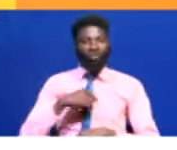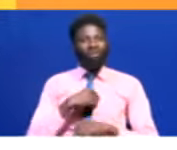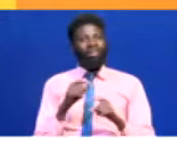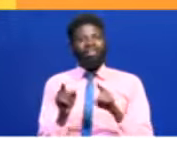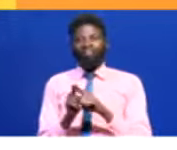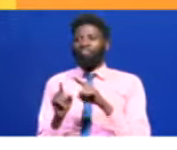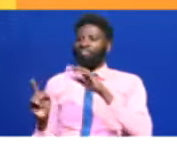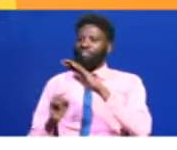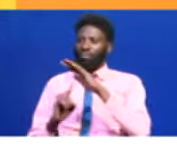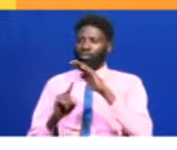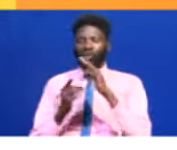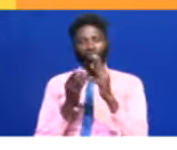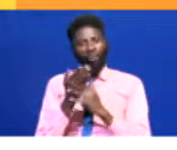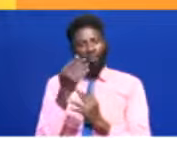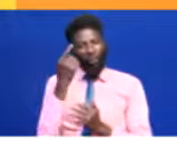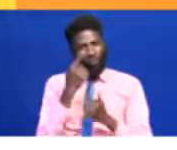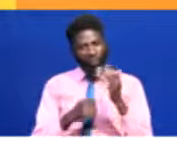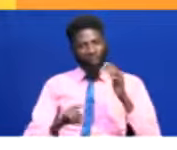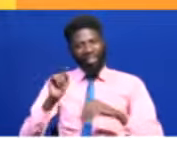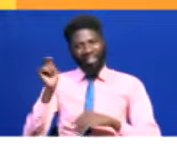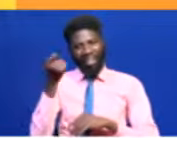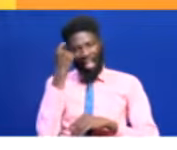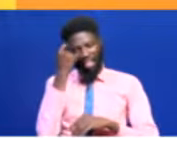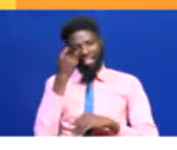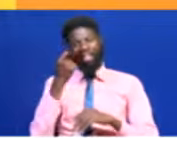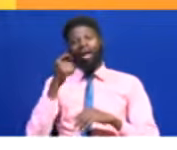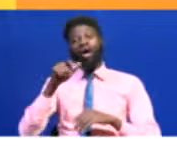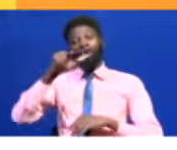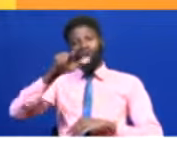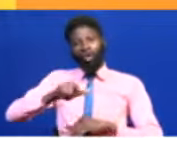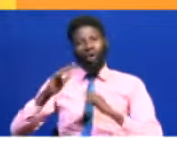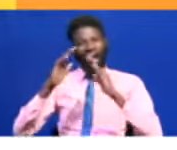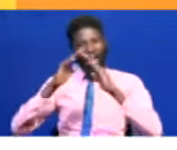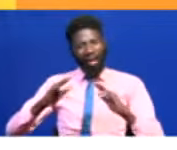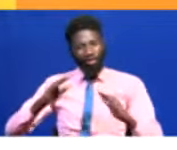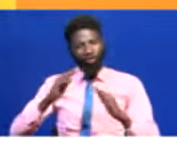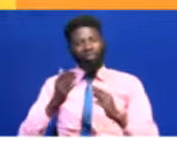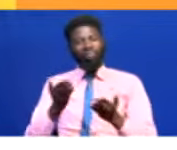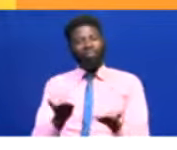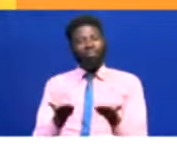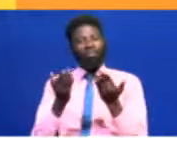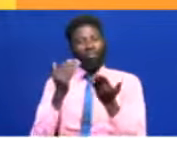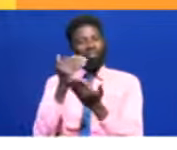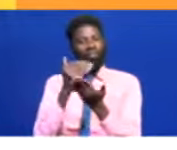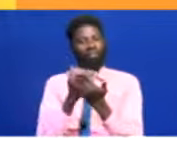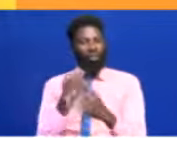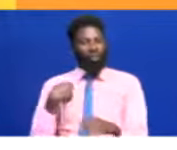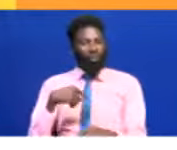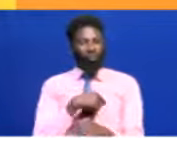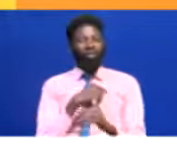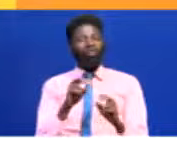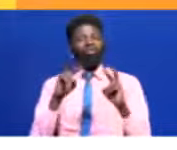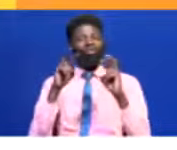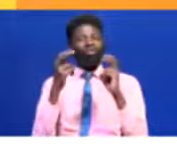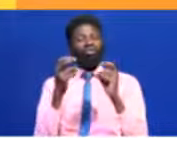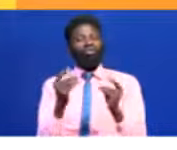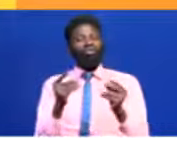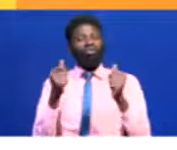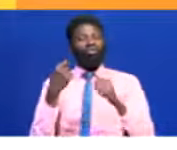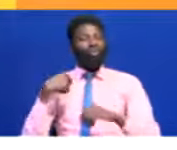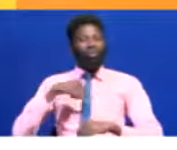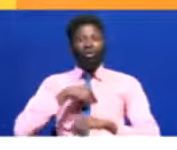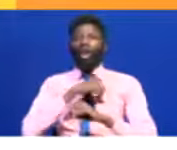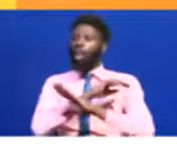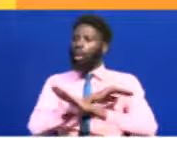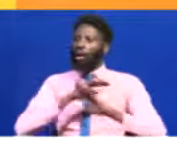Kenya Informal Settlement Improvement Program, we are handling that issue so that we don't only put all our energies